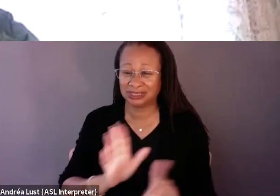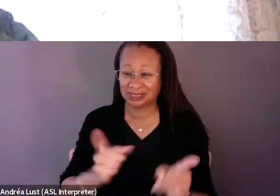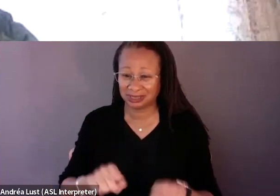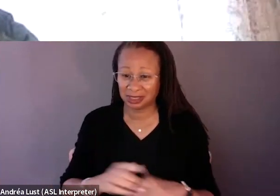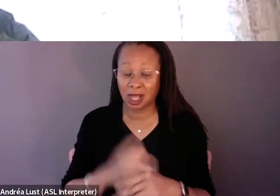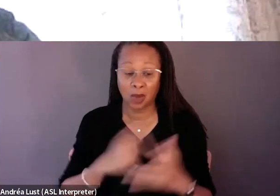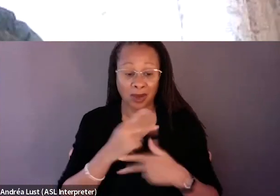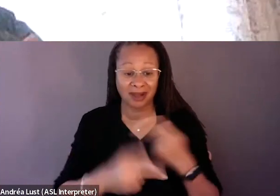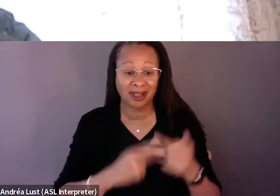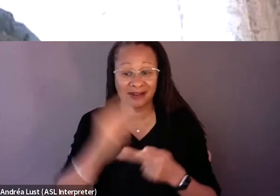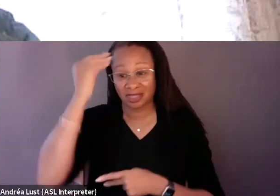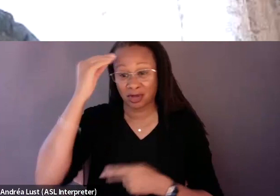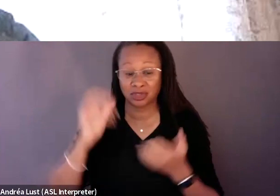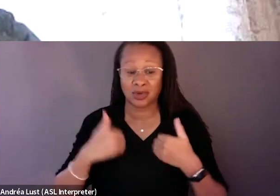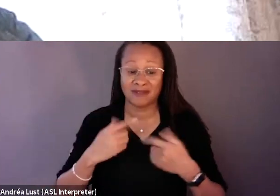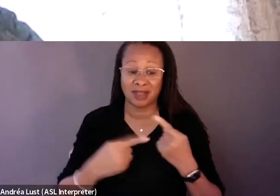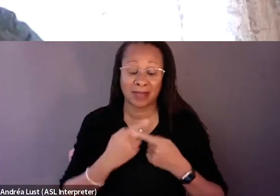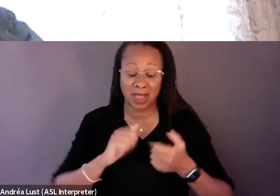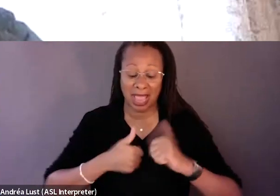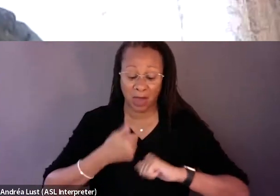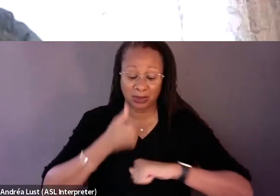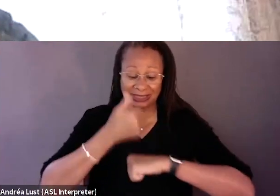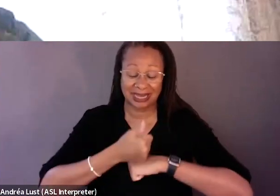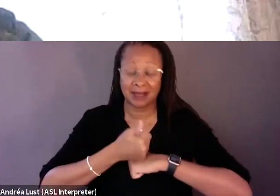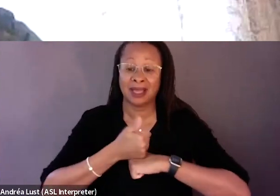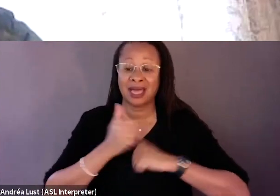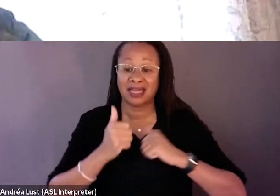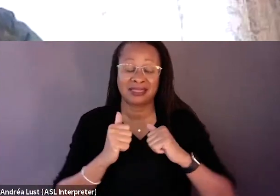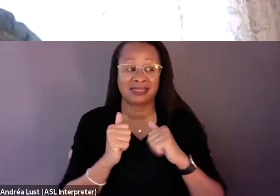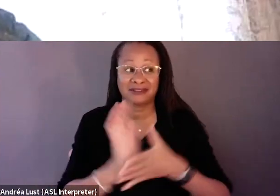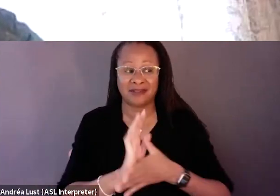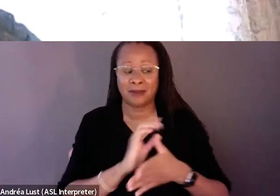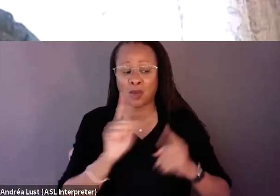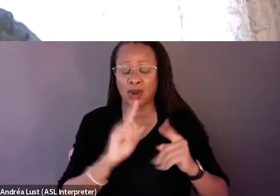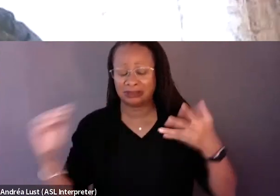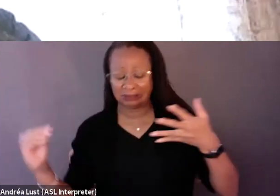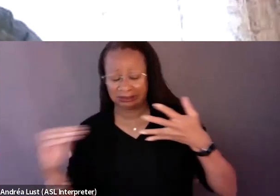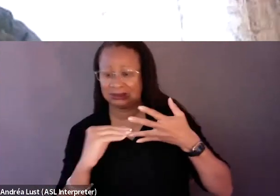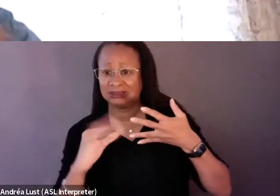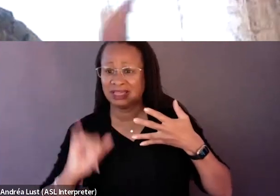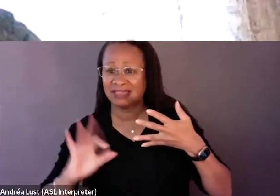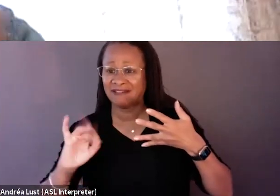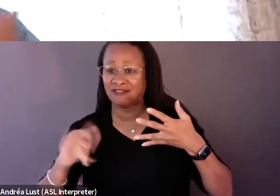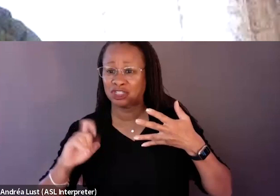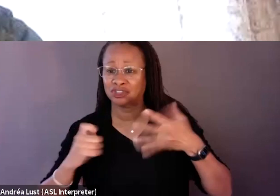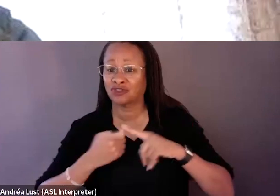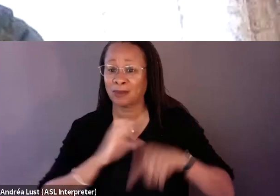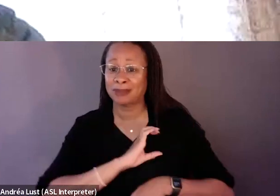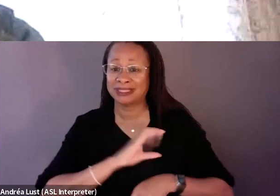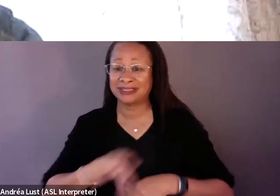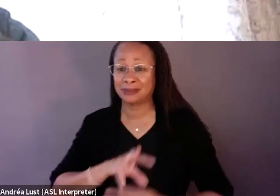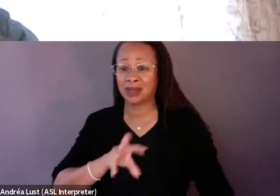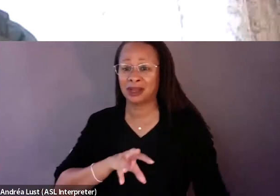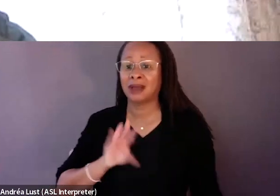thoughts did you have about how to structure the film and where to put that footage in relation to how much we know about the people